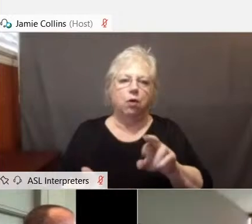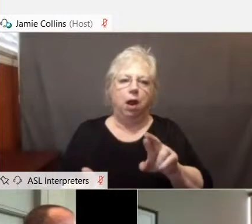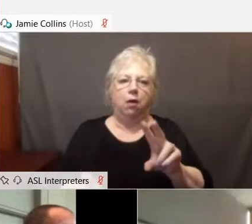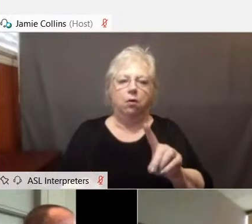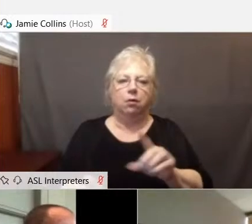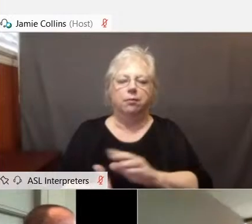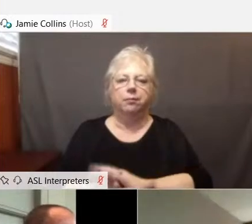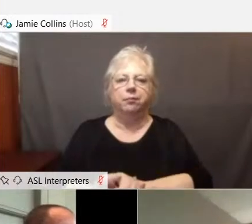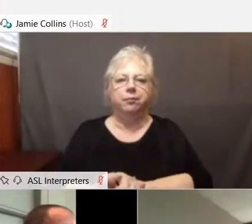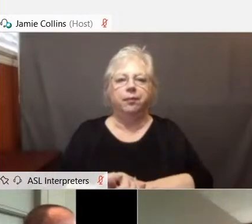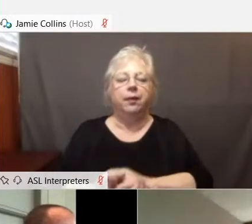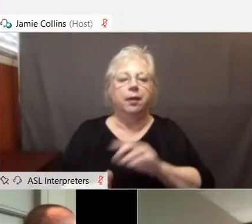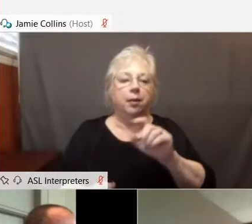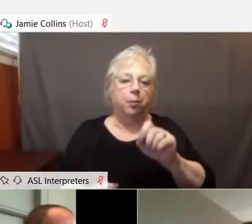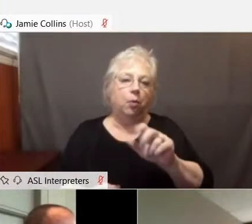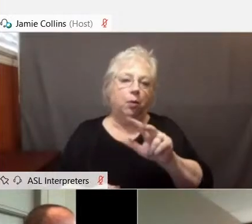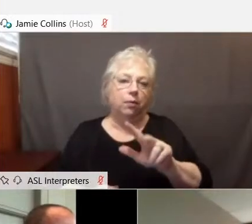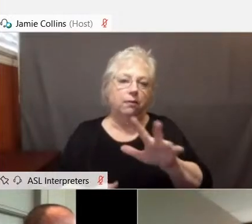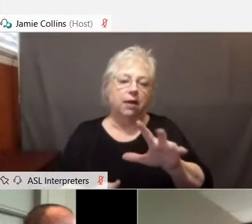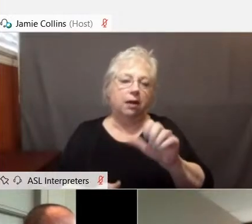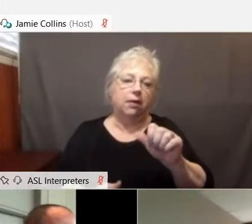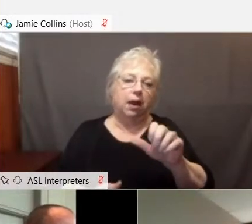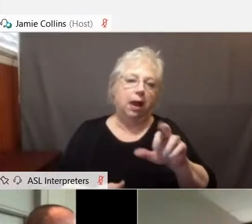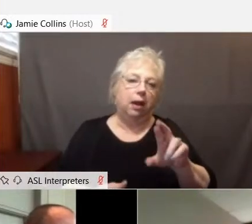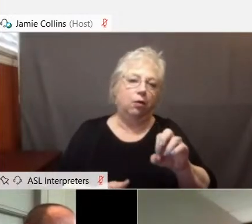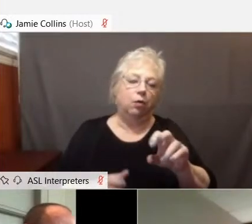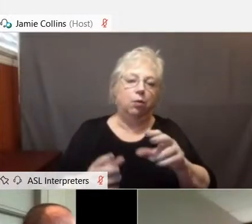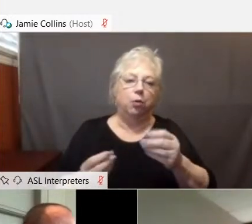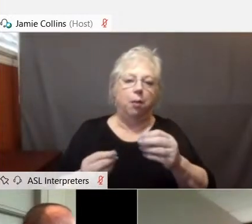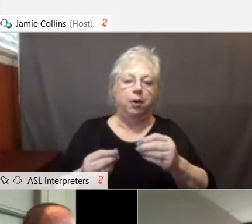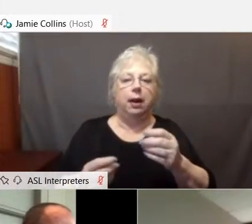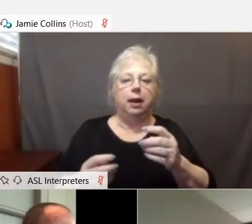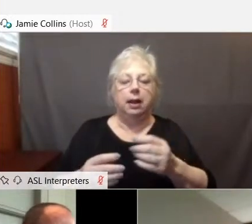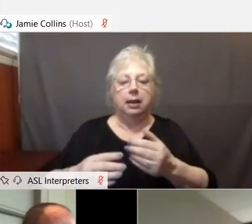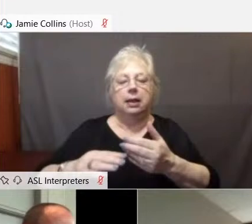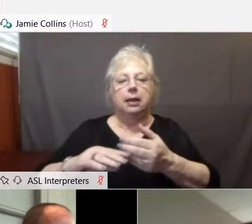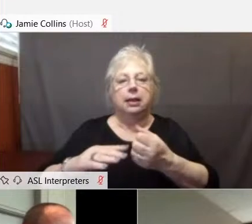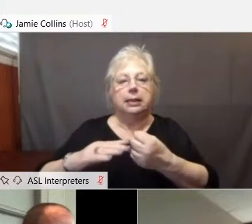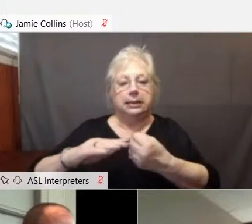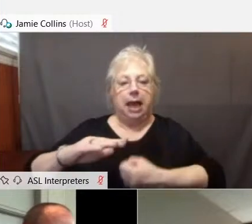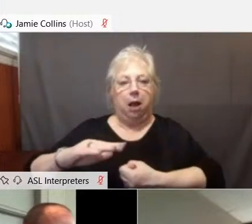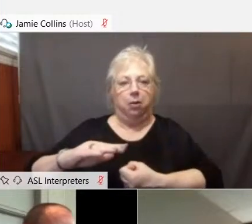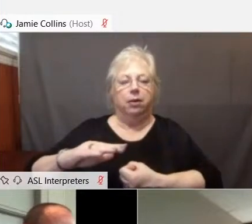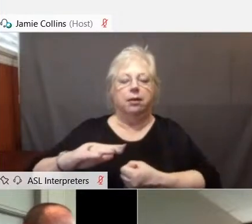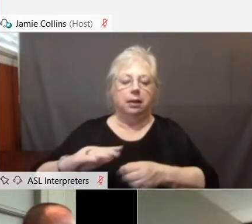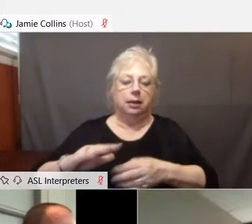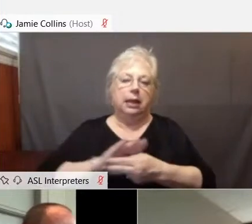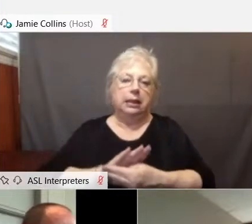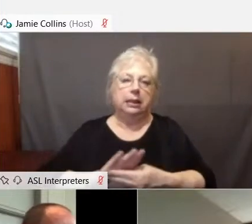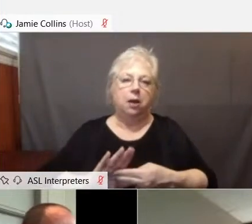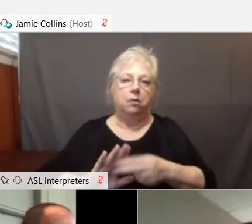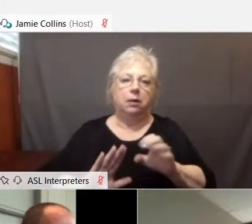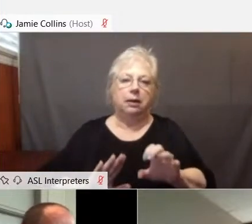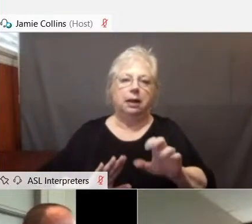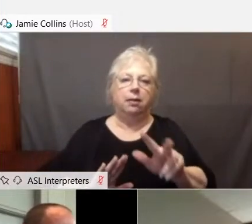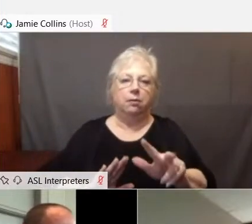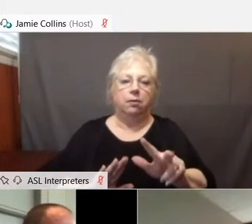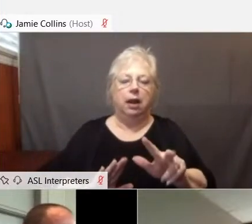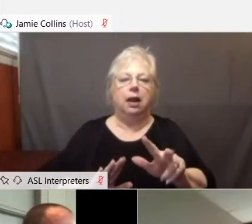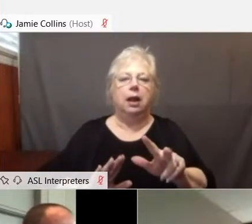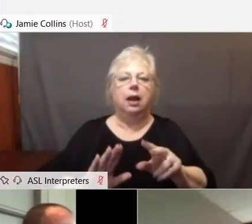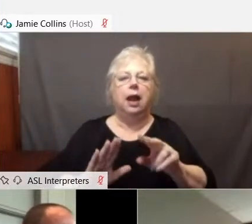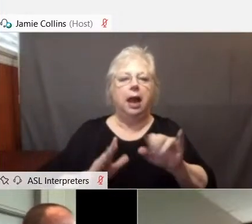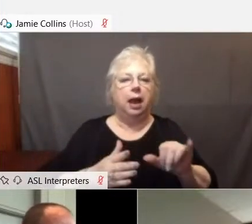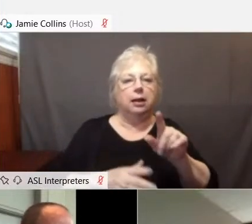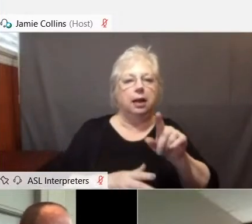The .35 acre property immediately south of the subject site is zoned C3 and is owned by the